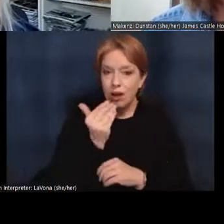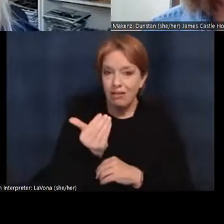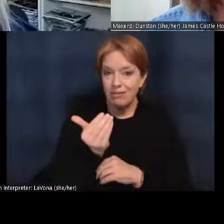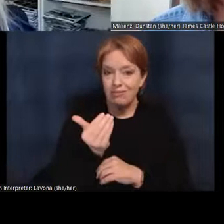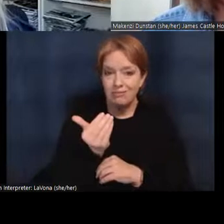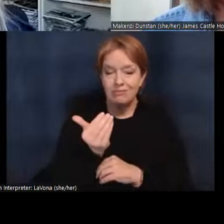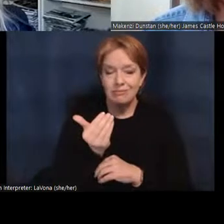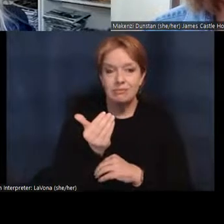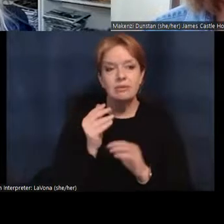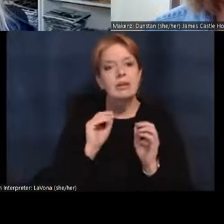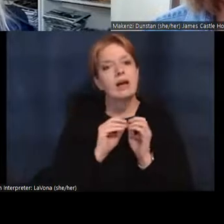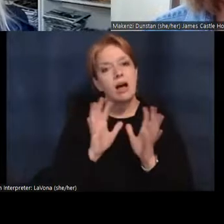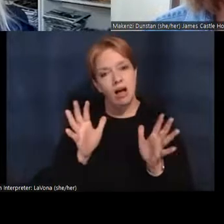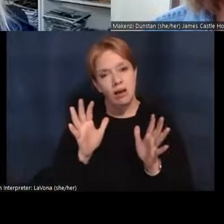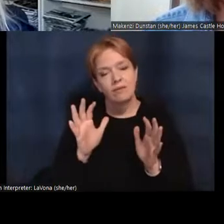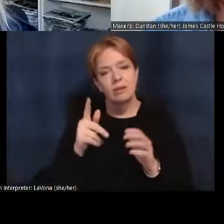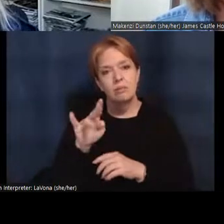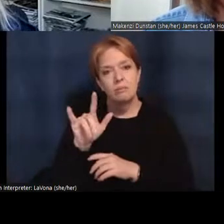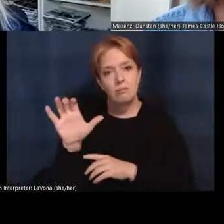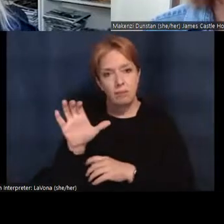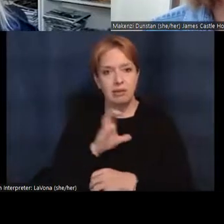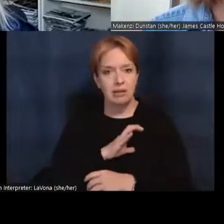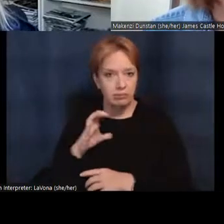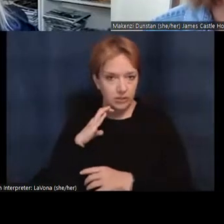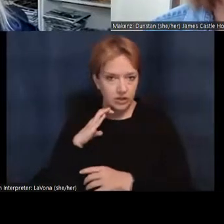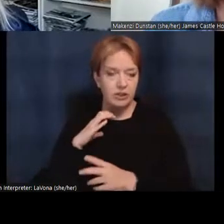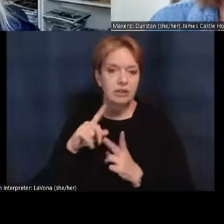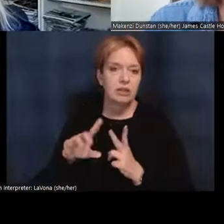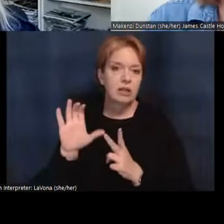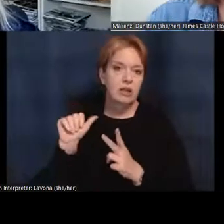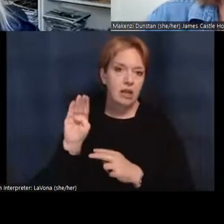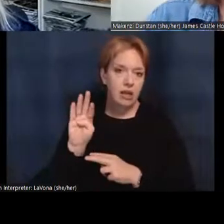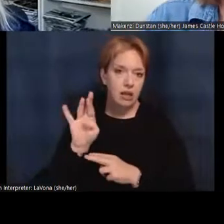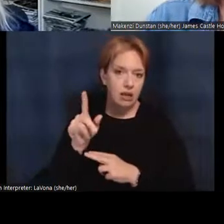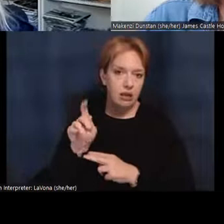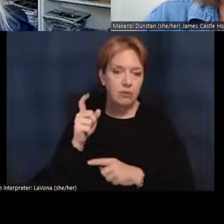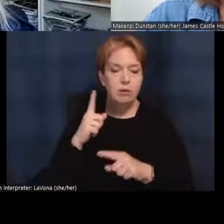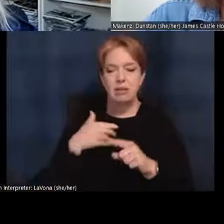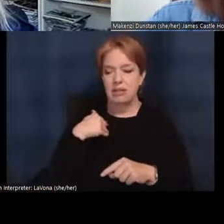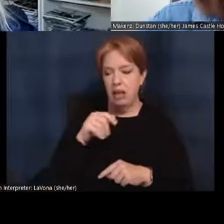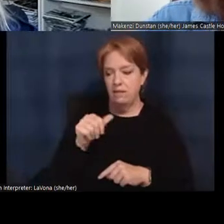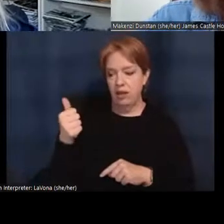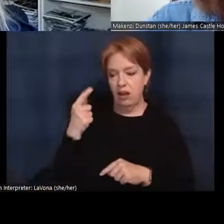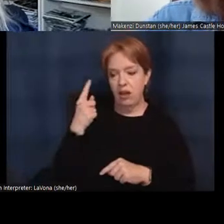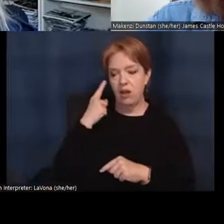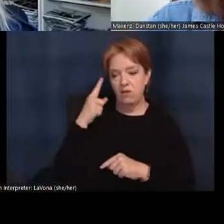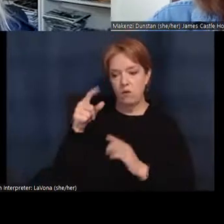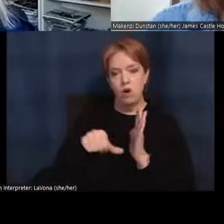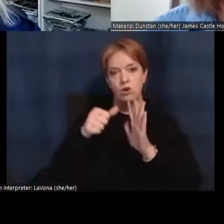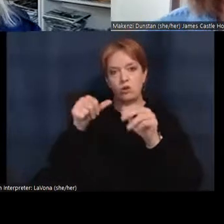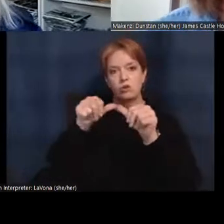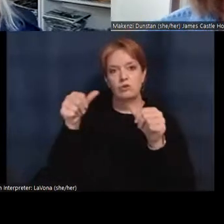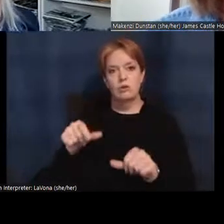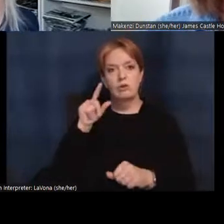obviously with her public commission in Cambridge, and she had also had another commission for a sculpture of